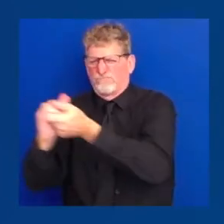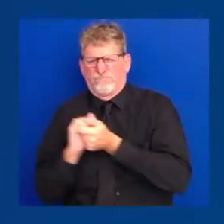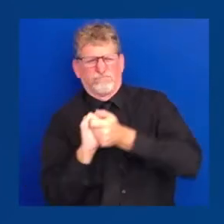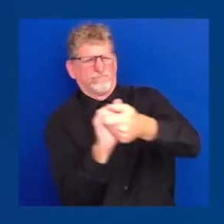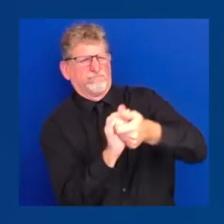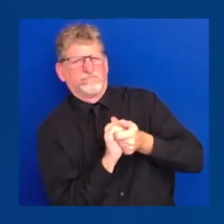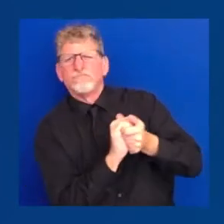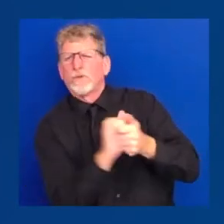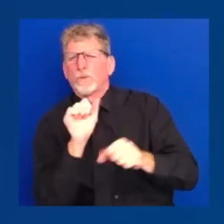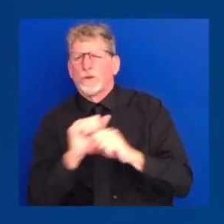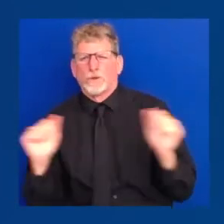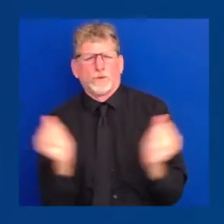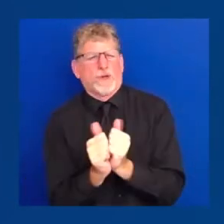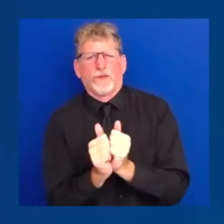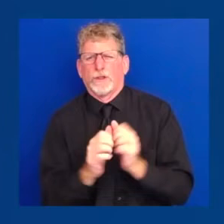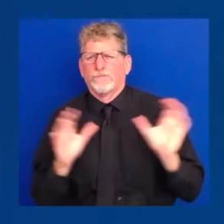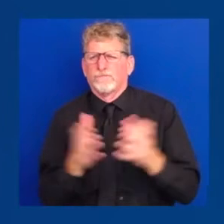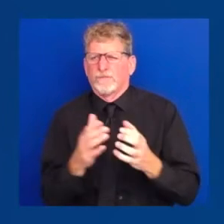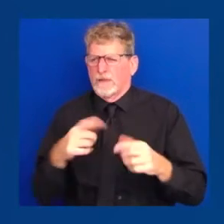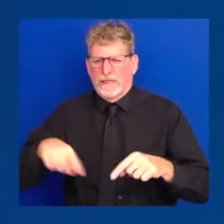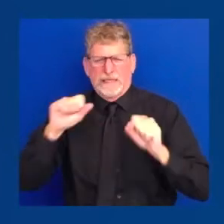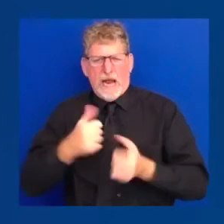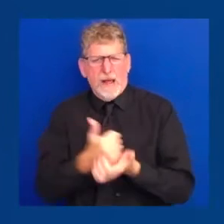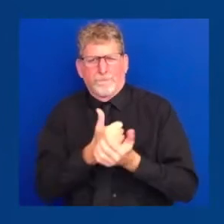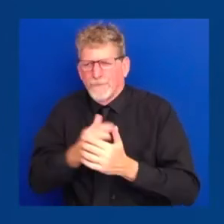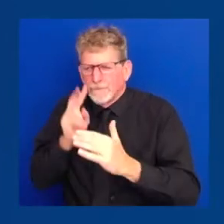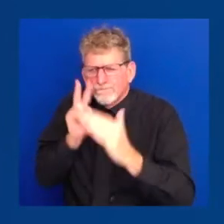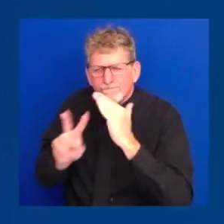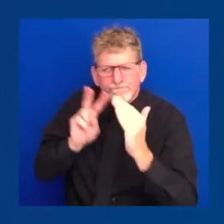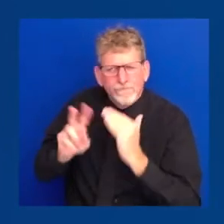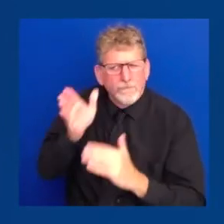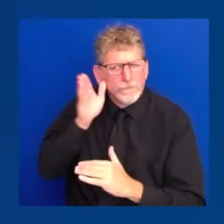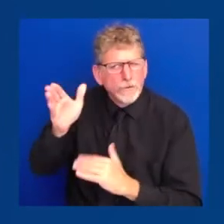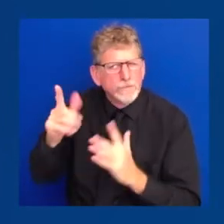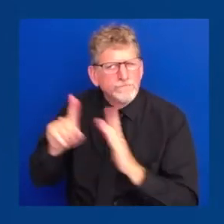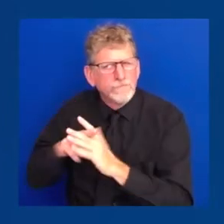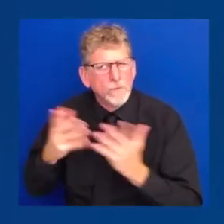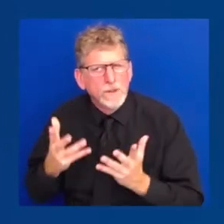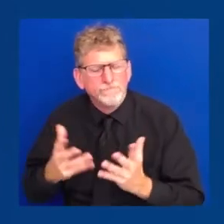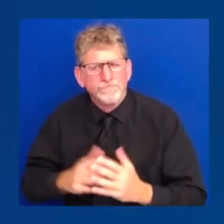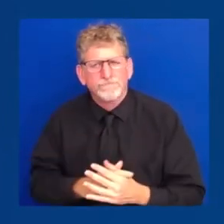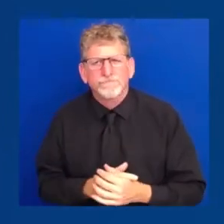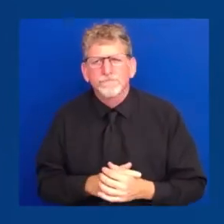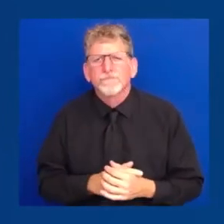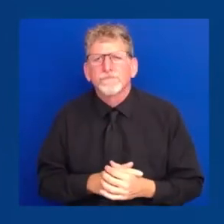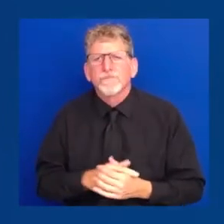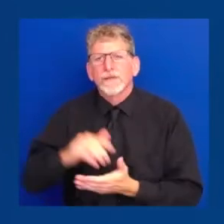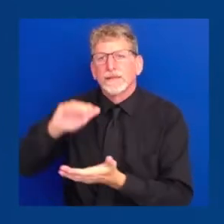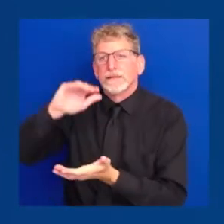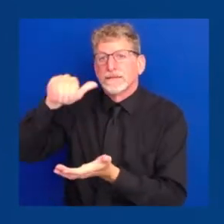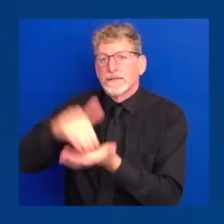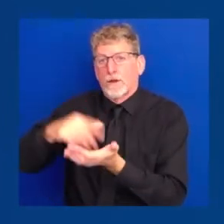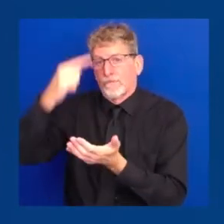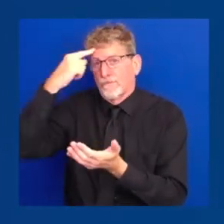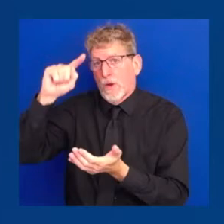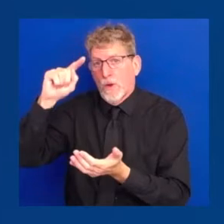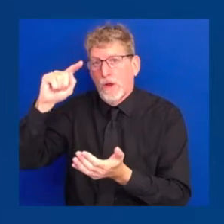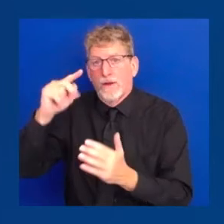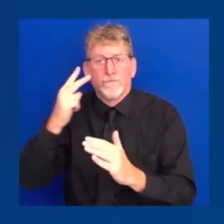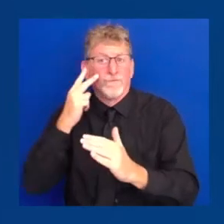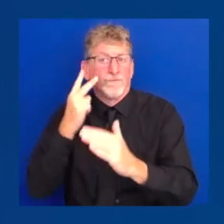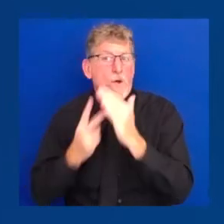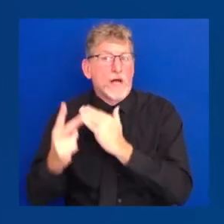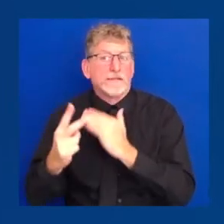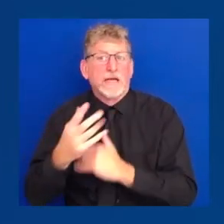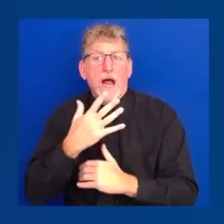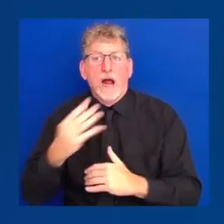can then be used by CDC's Center for Forecasting and Outbreak Analytics to forecast and model our public